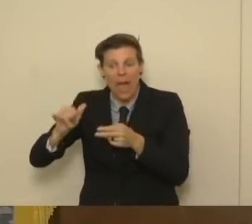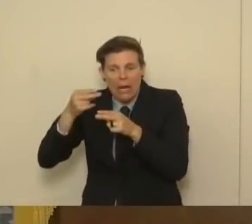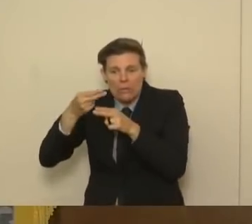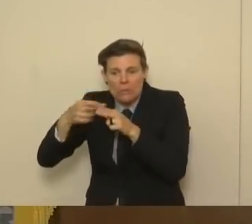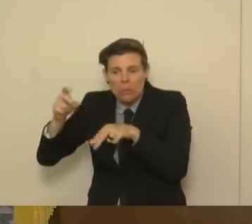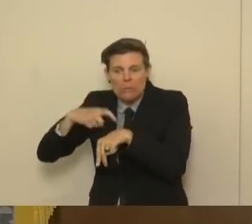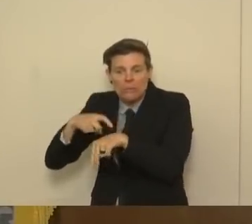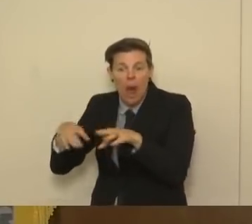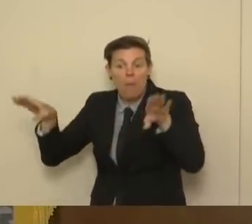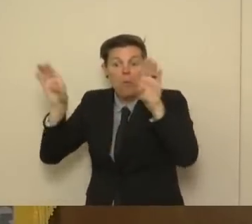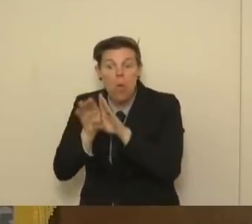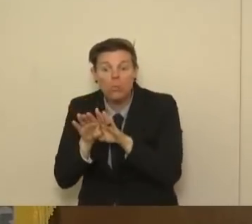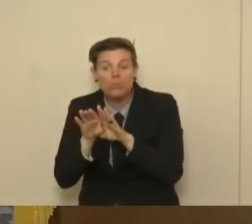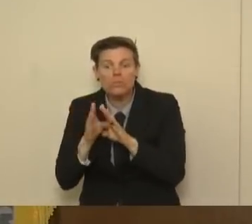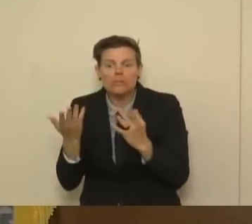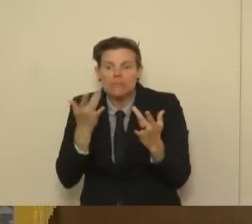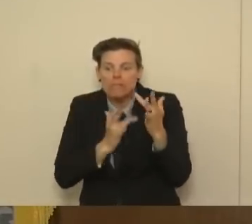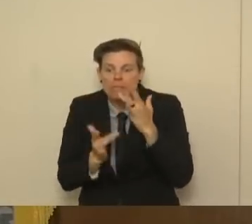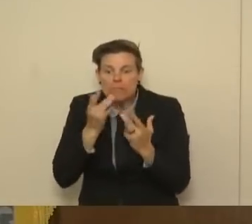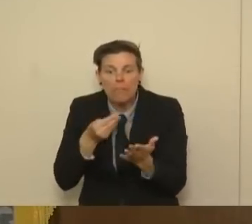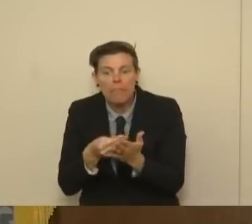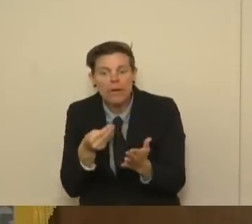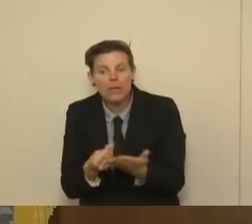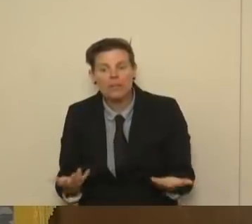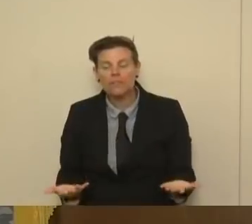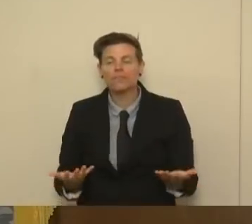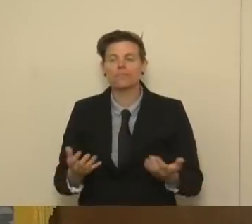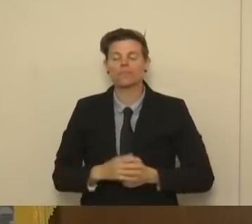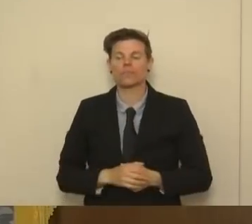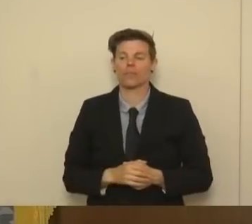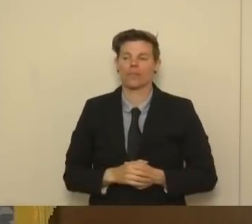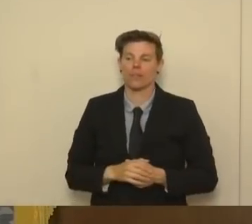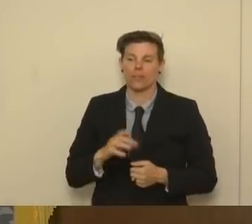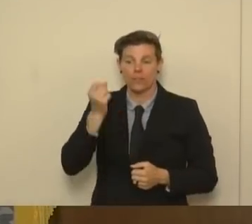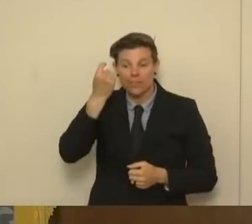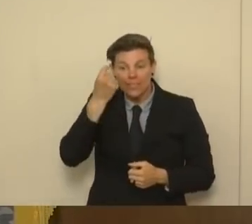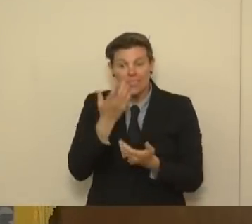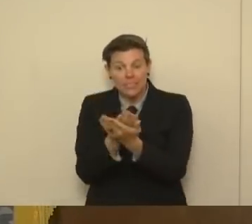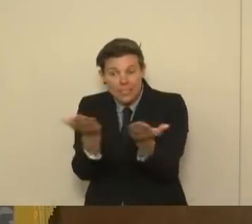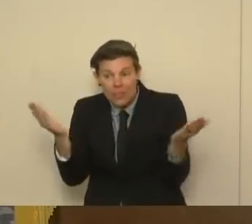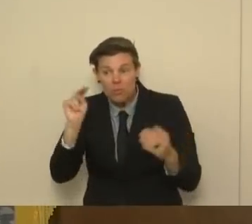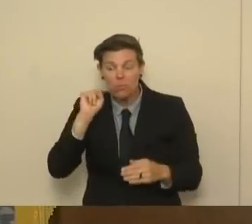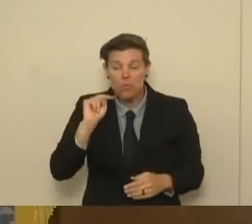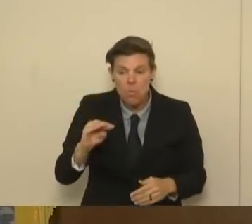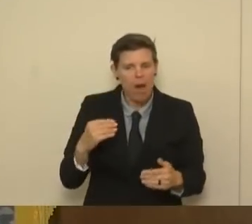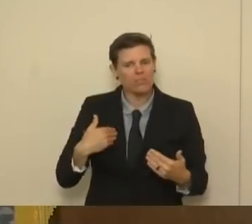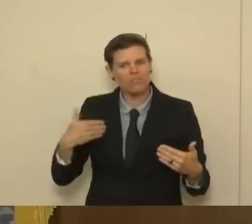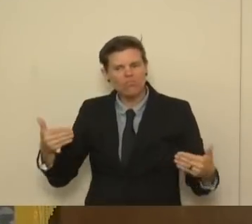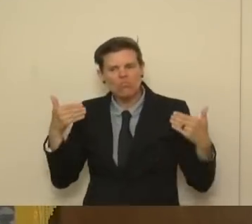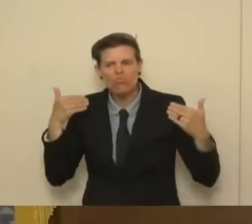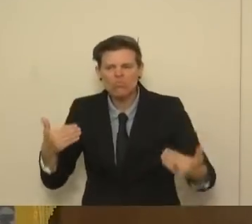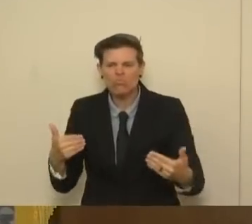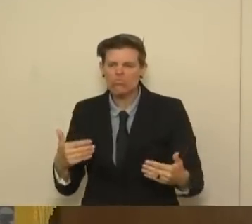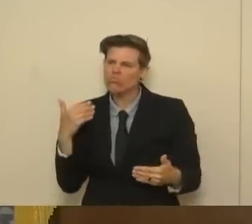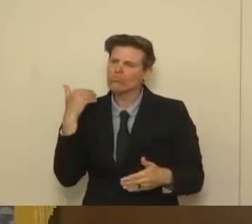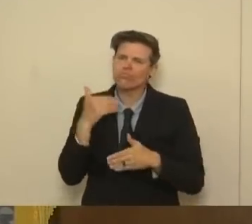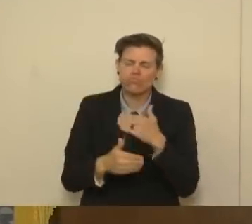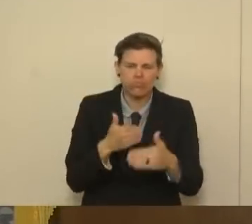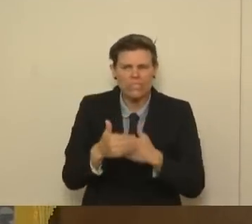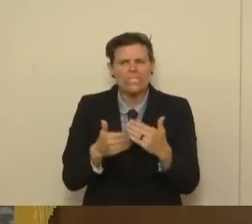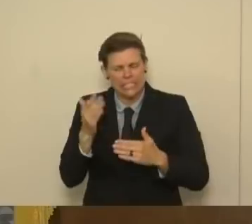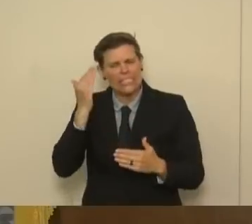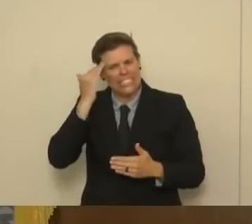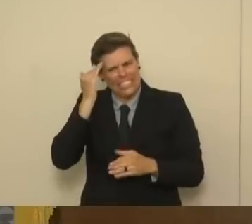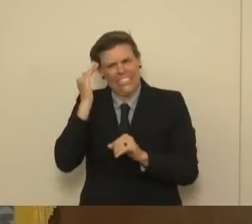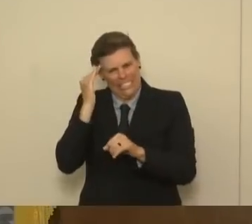are, we see immediate returns, and we keep saving lives, and we're protecting our healthcare workers, and we're allowing